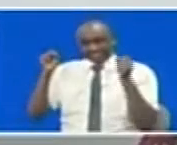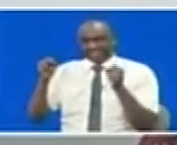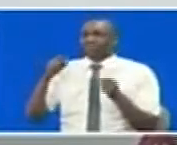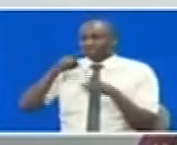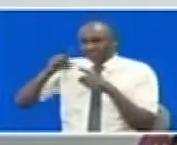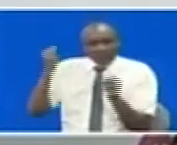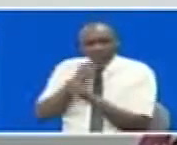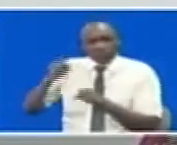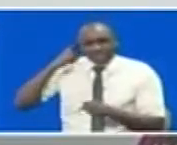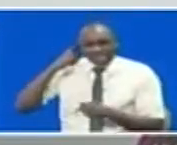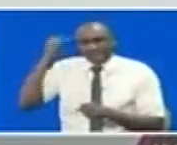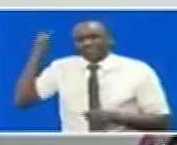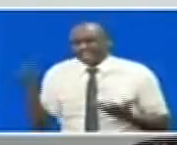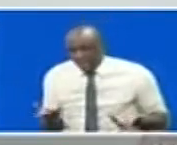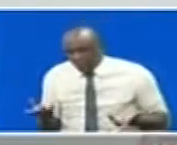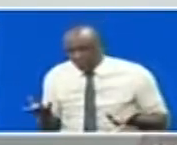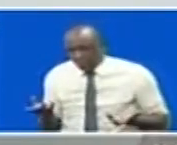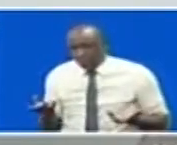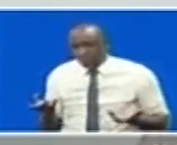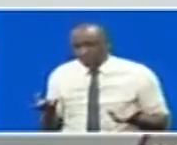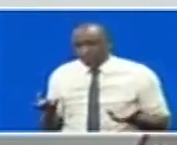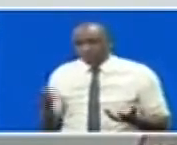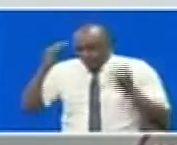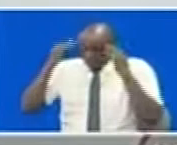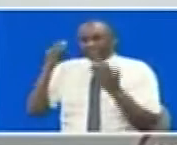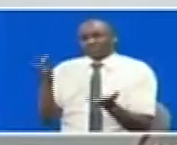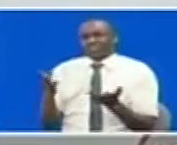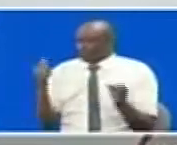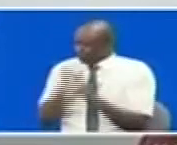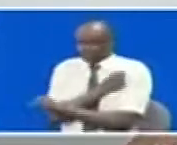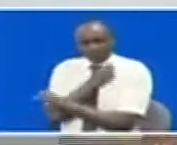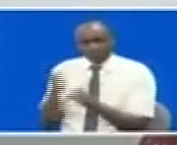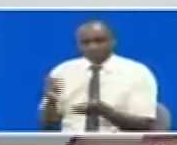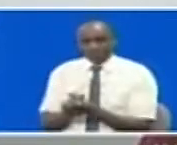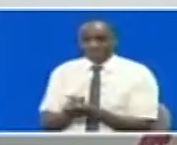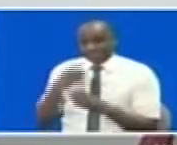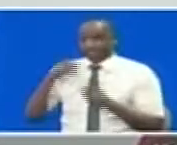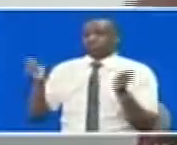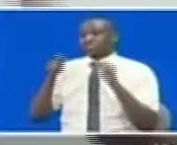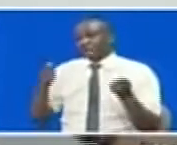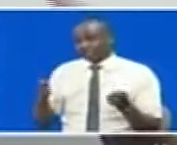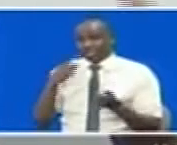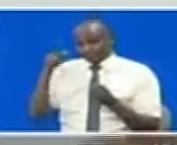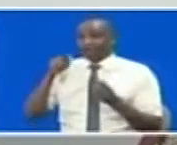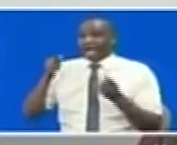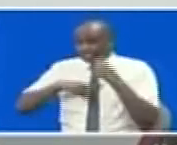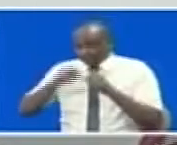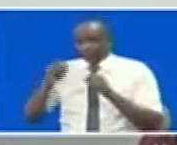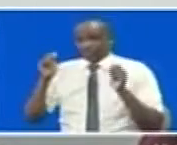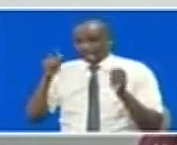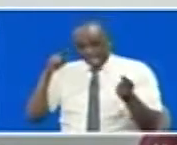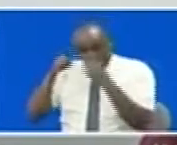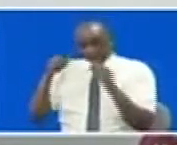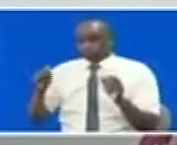imagining the death of a president beyond reasonable doubt in a courtroom? It's next to impossible. Or like witchcraft. If you do activities with the aim